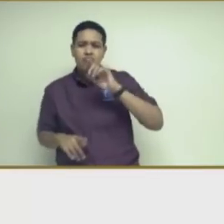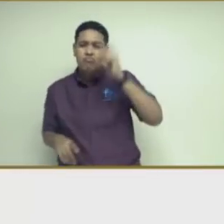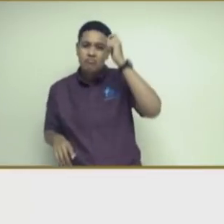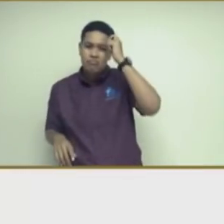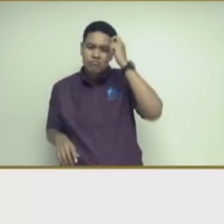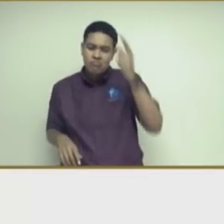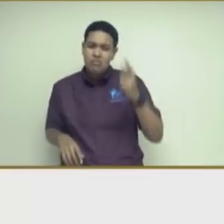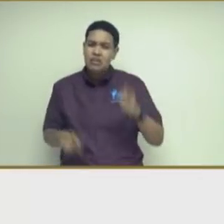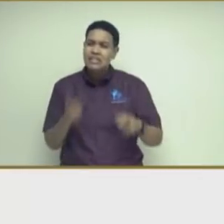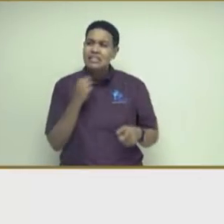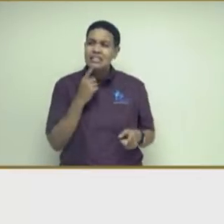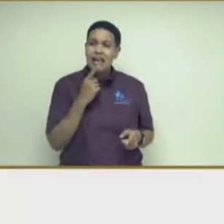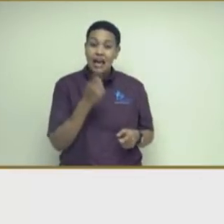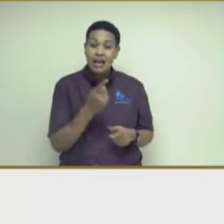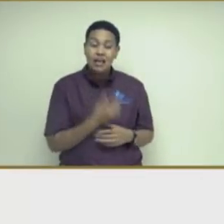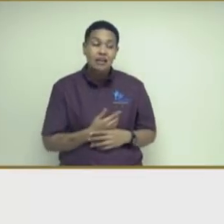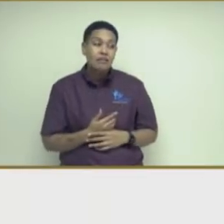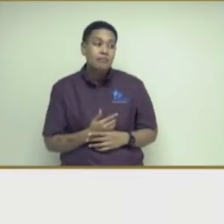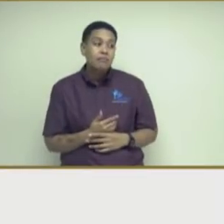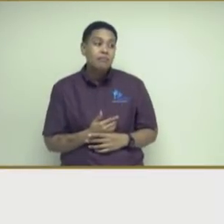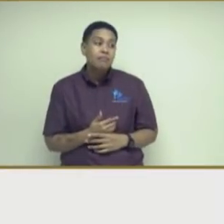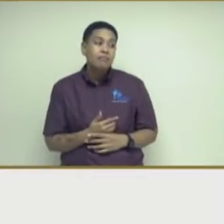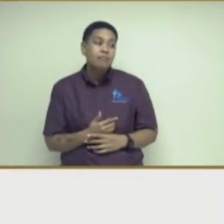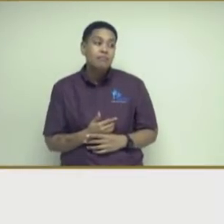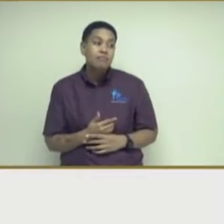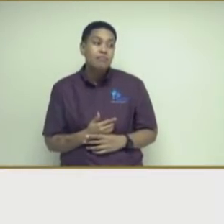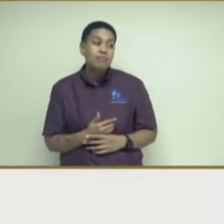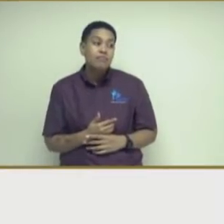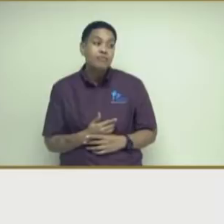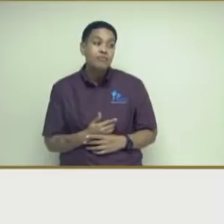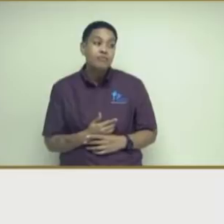understand, you're saying that